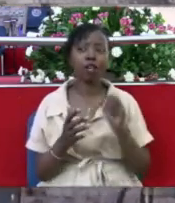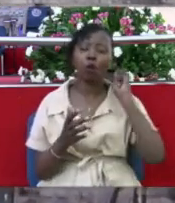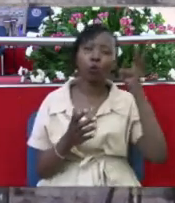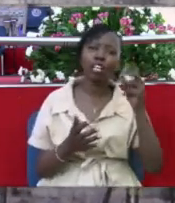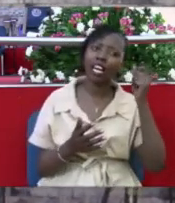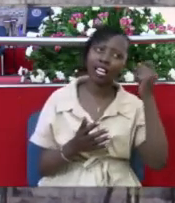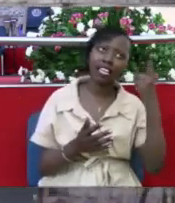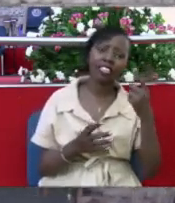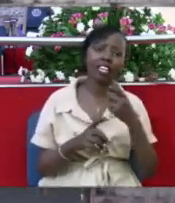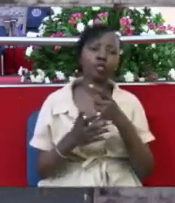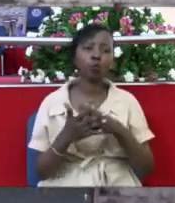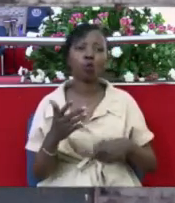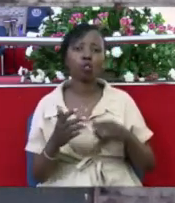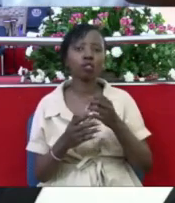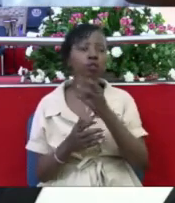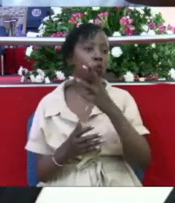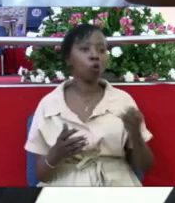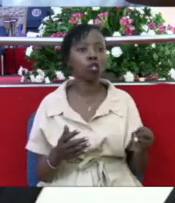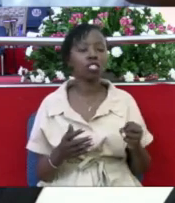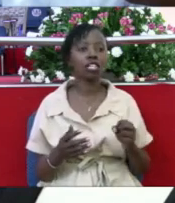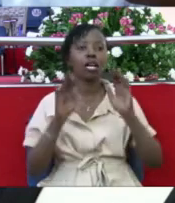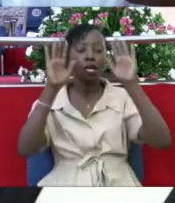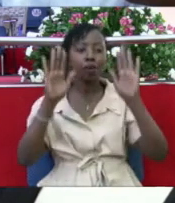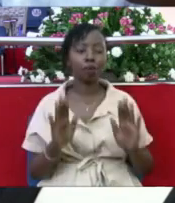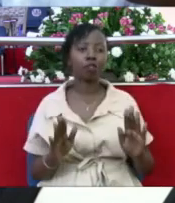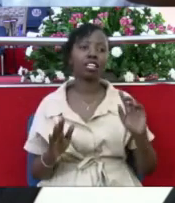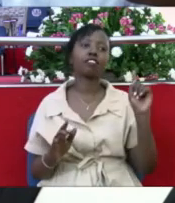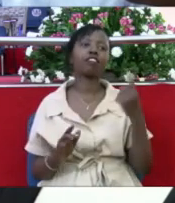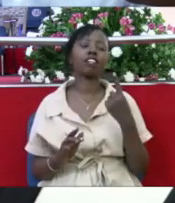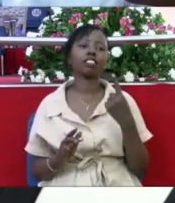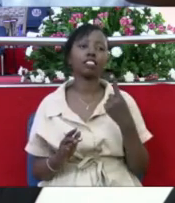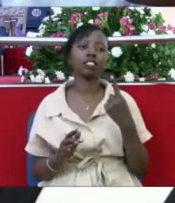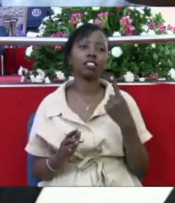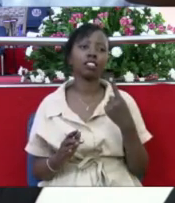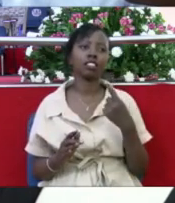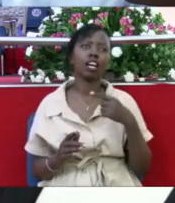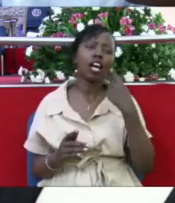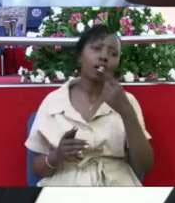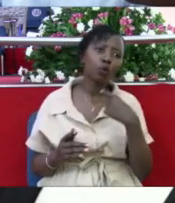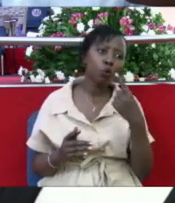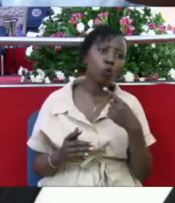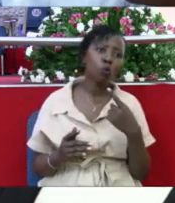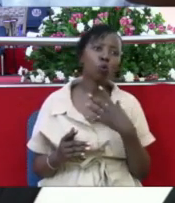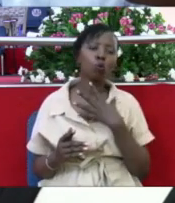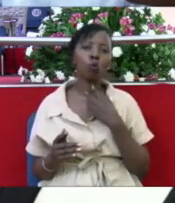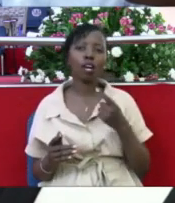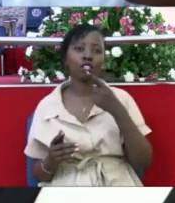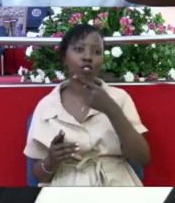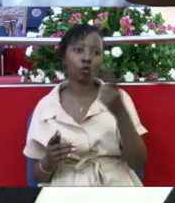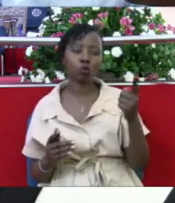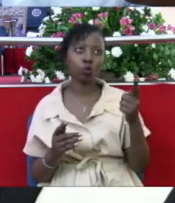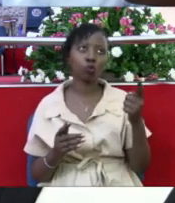nini ilihitajika kwako mara ya kwanza? And who is requiring that thing out of you? Na ni nani anahitaji kitu kile